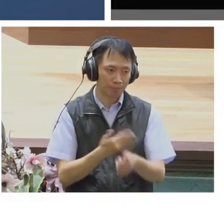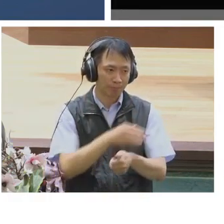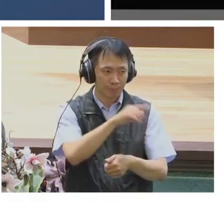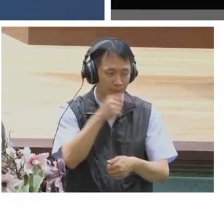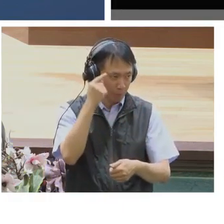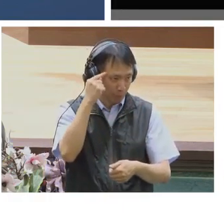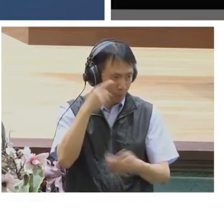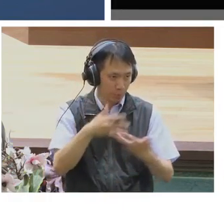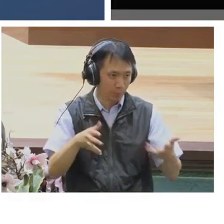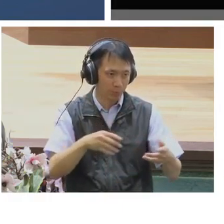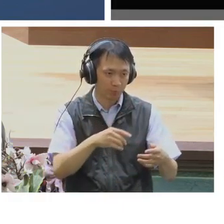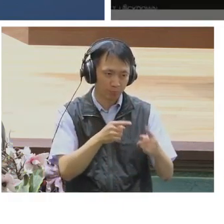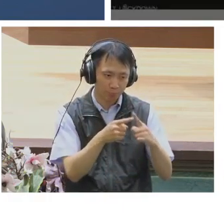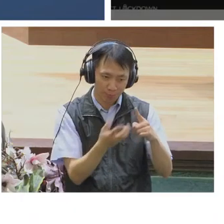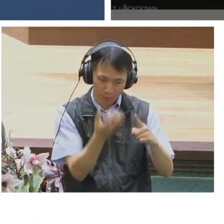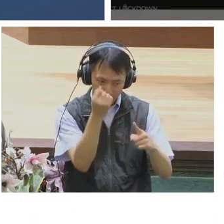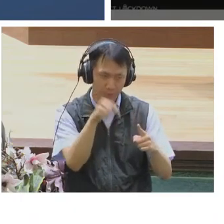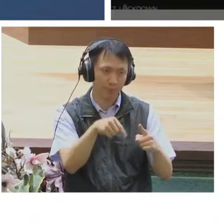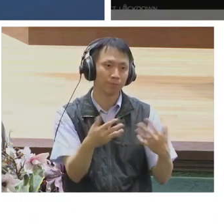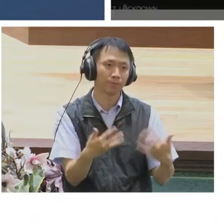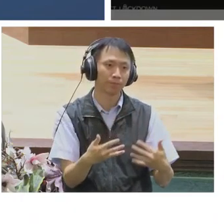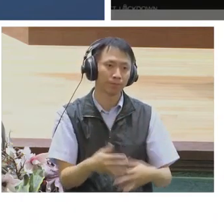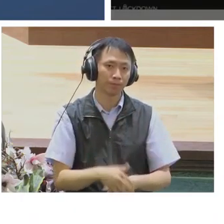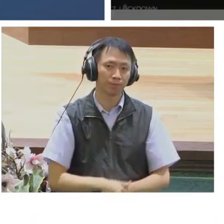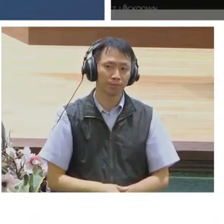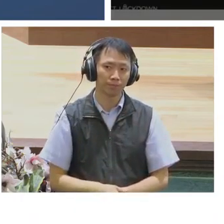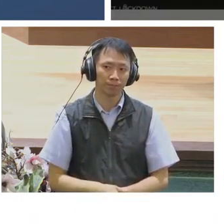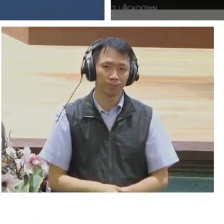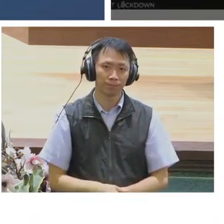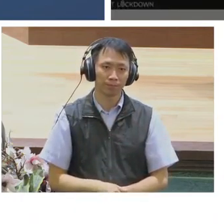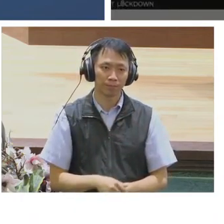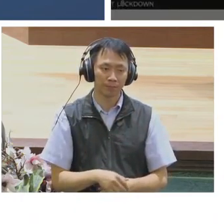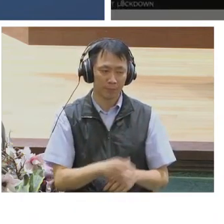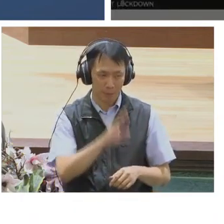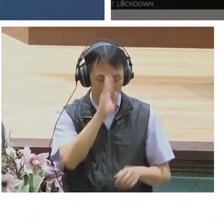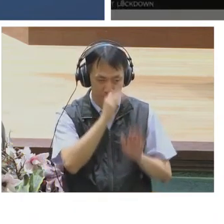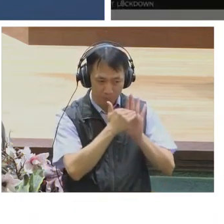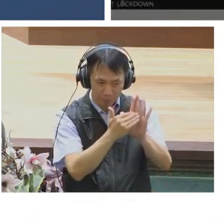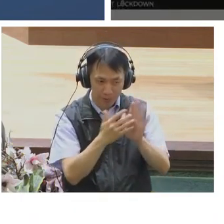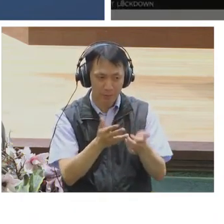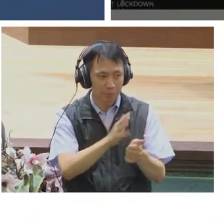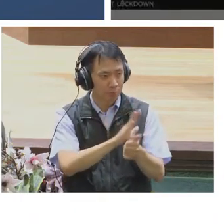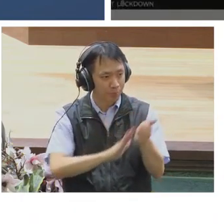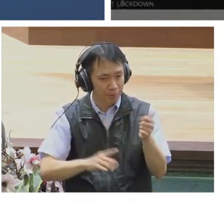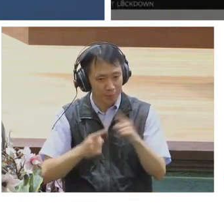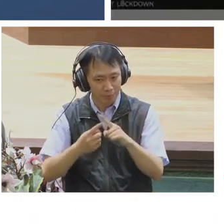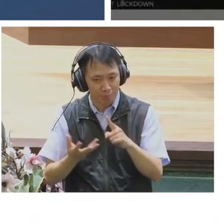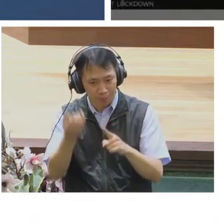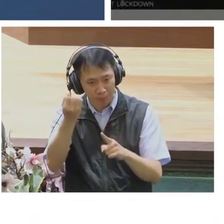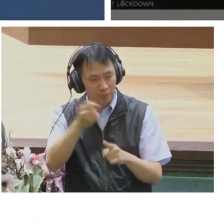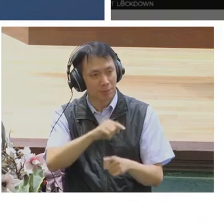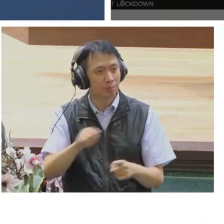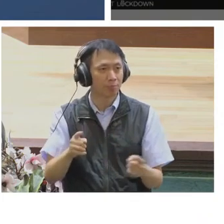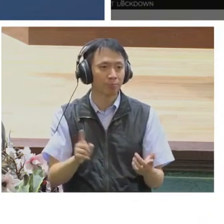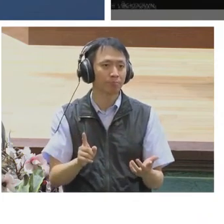perspective affected by the lockdown situation and under the coronavirus. So thank you.